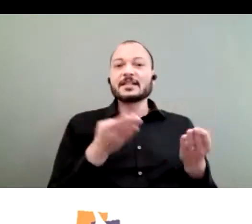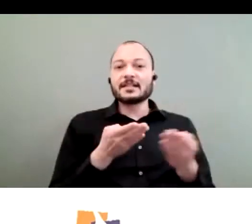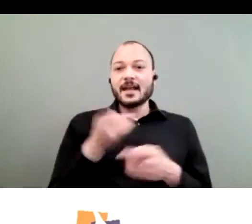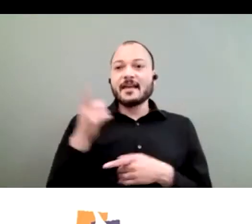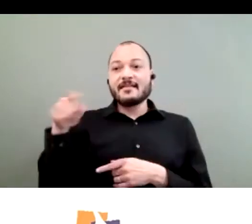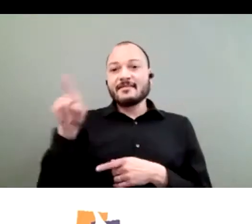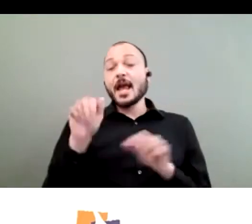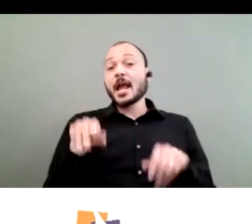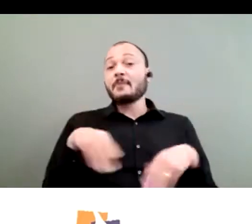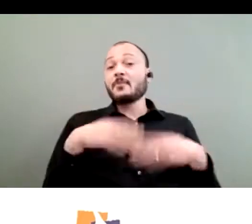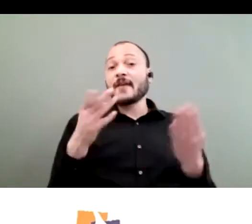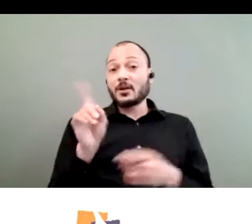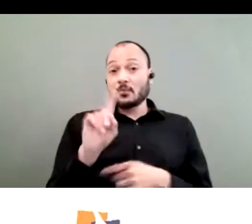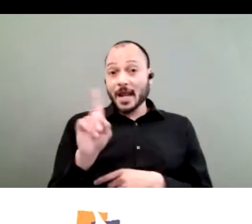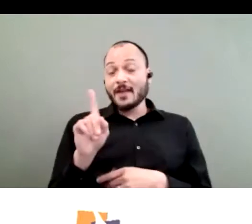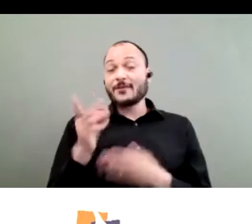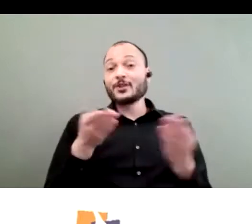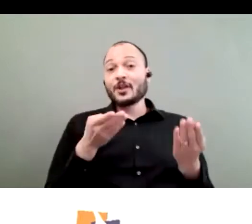services